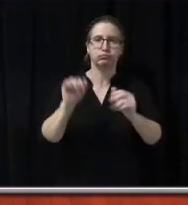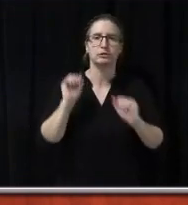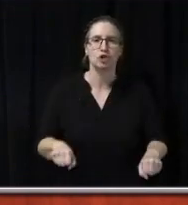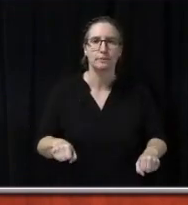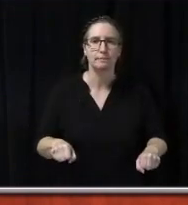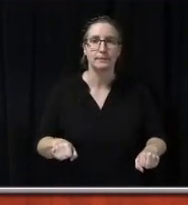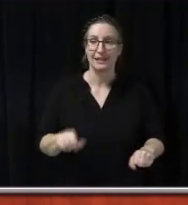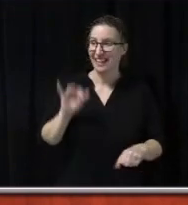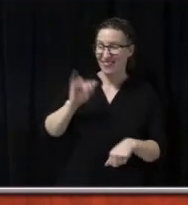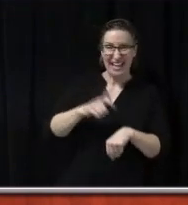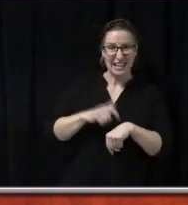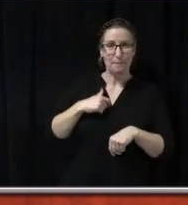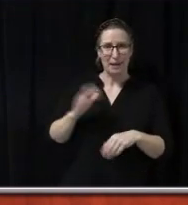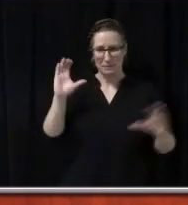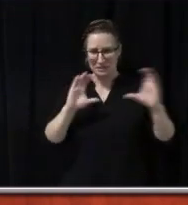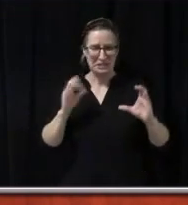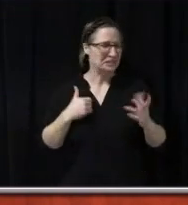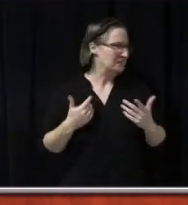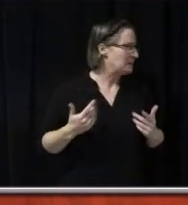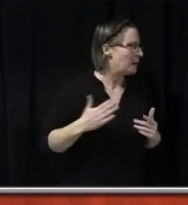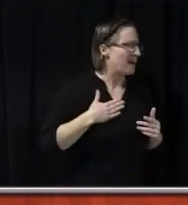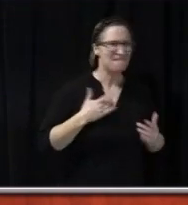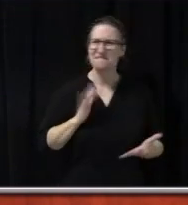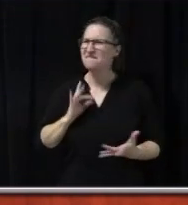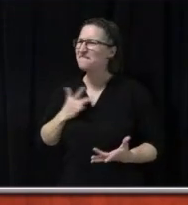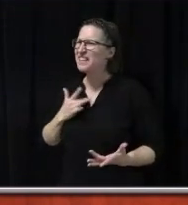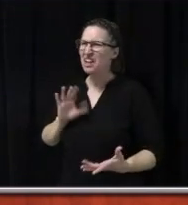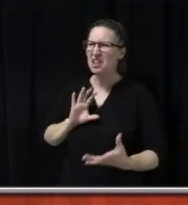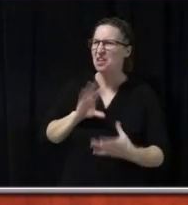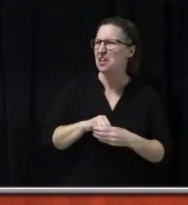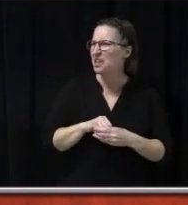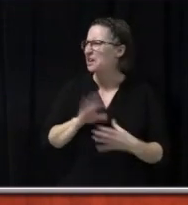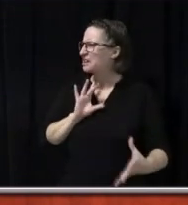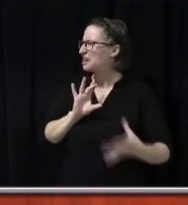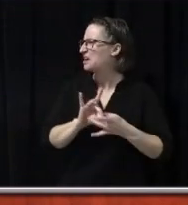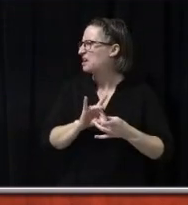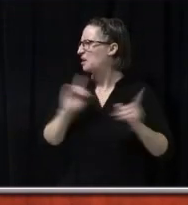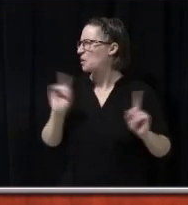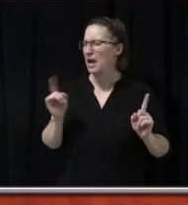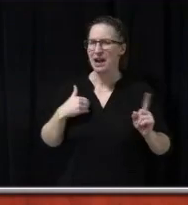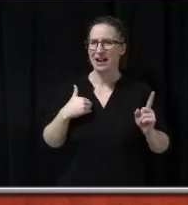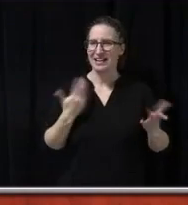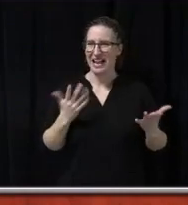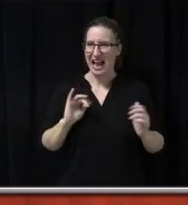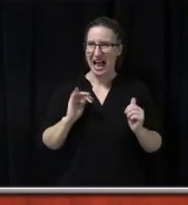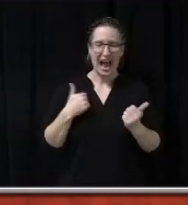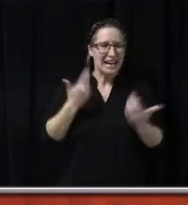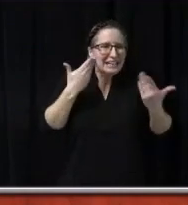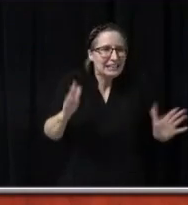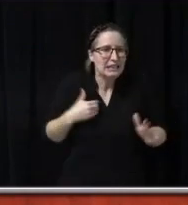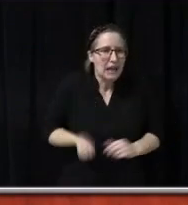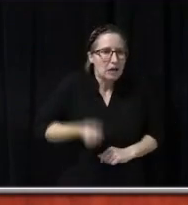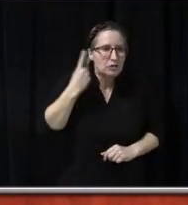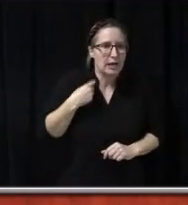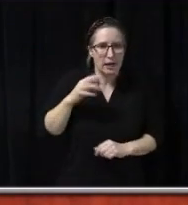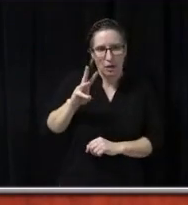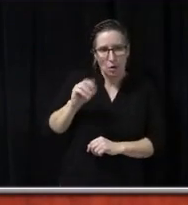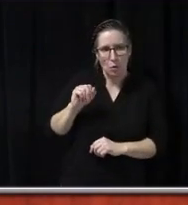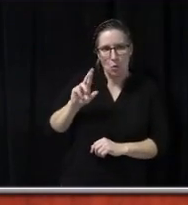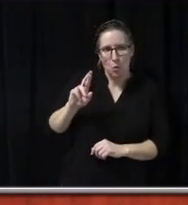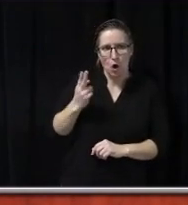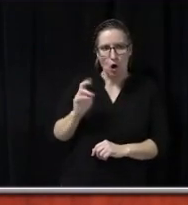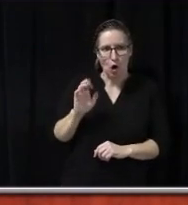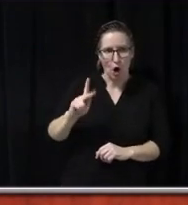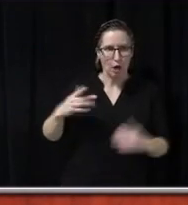I was still searching for my sense of belonging. I had yet to discover what it truly meant to be Warhawk Bold. Early